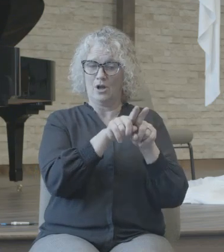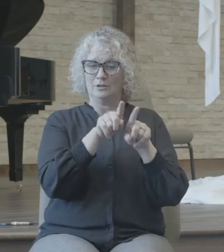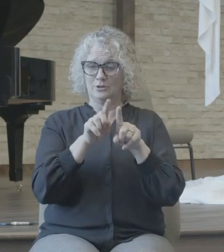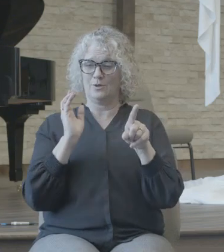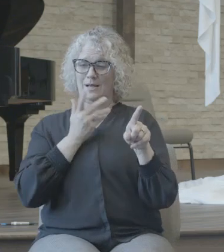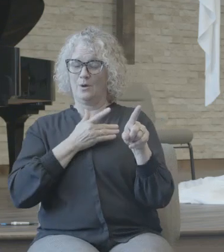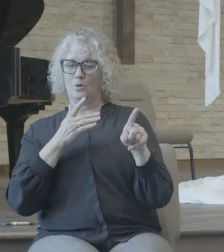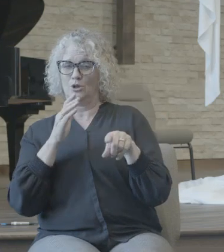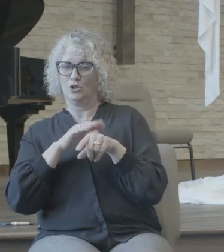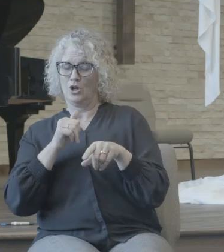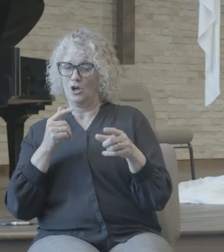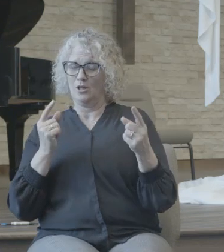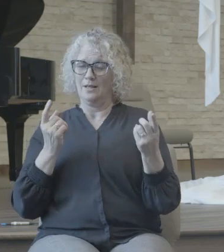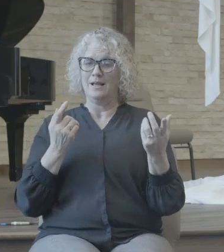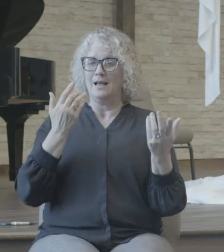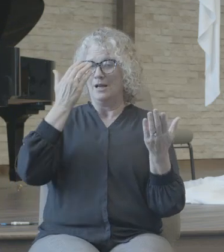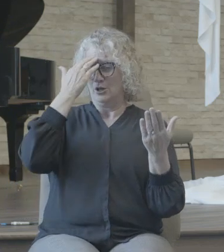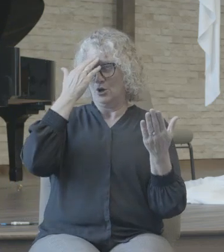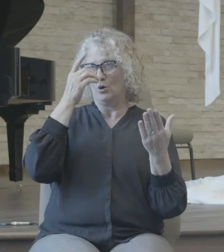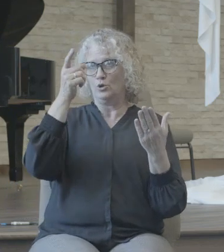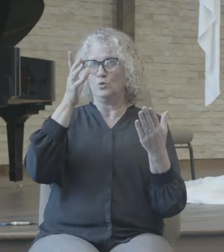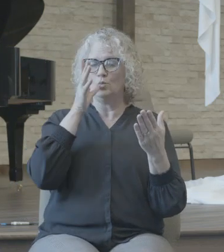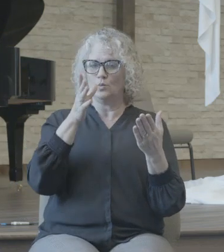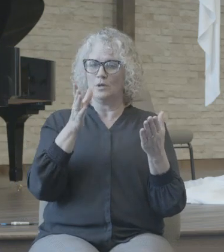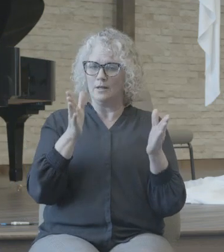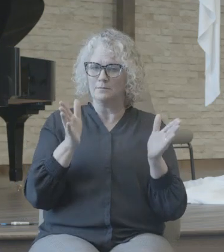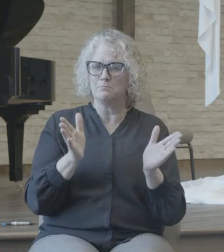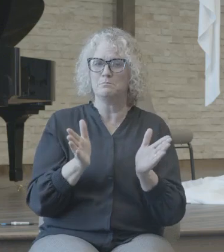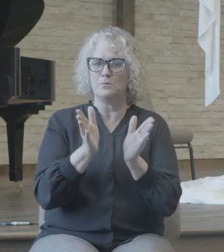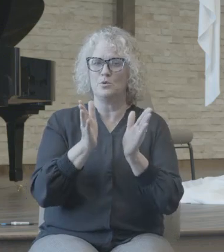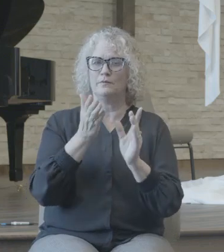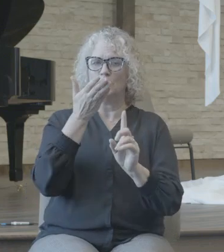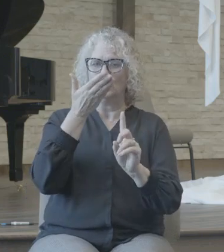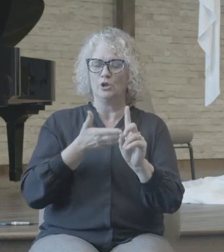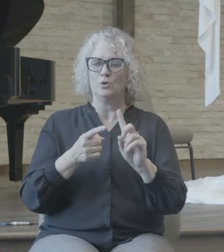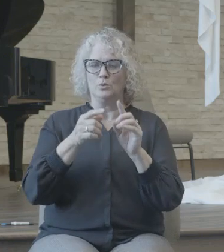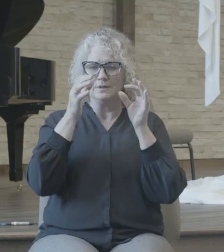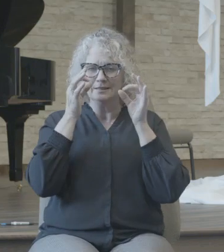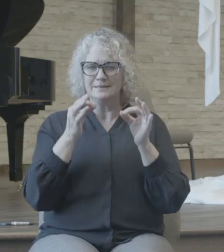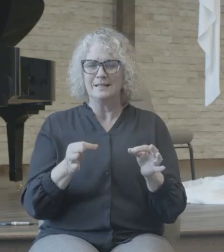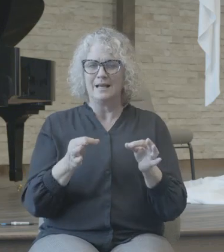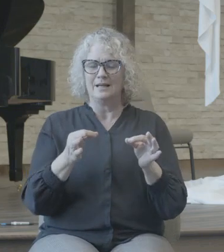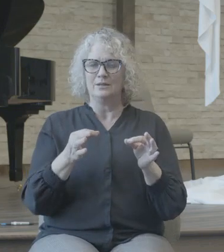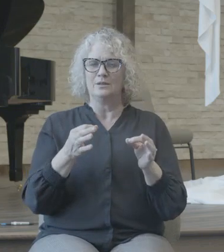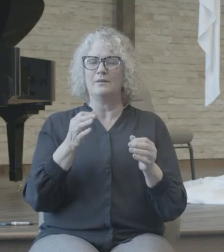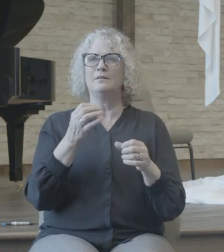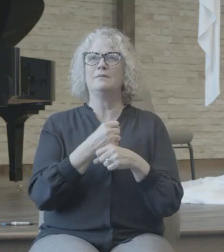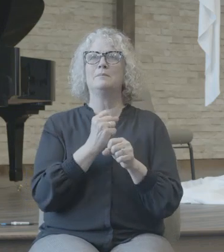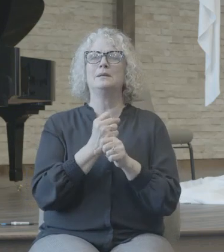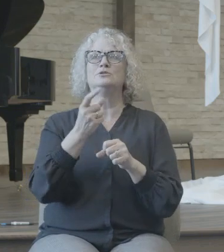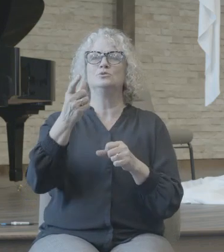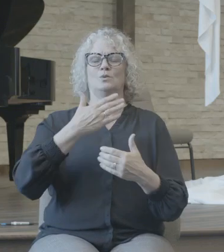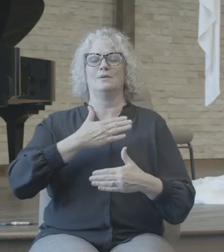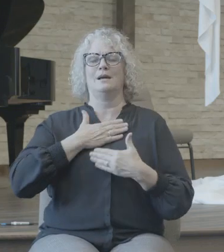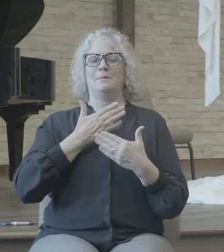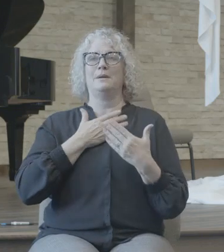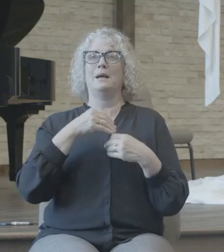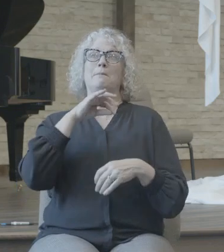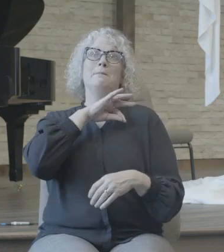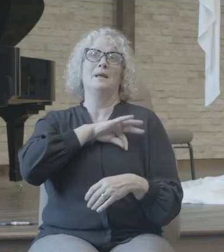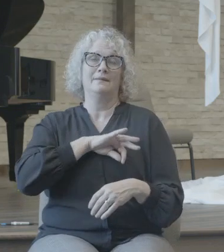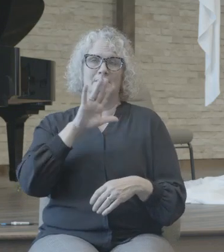her. We know that you will move her to make a decision that is pleasing to you and is beneficial for your